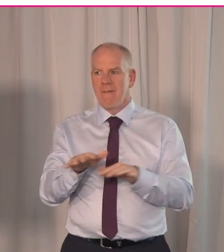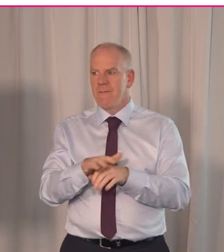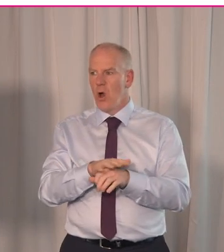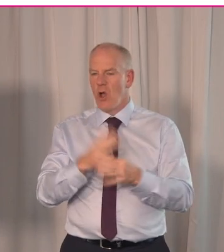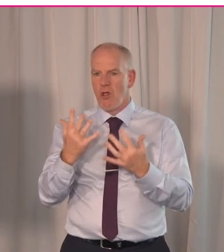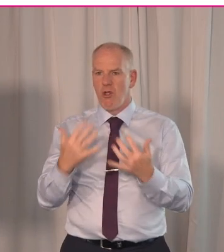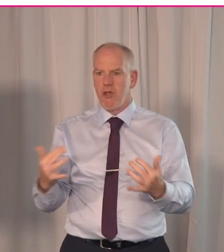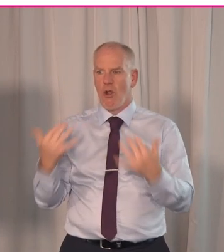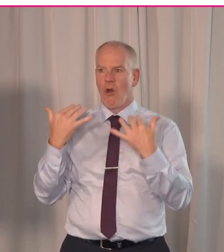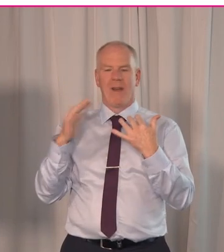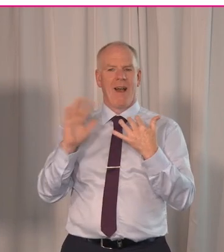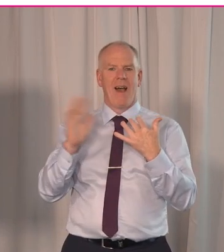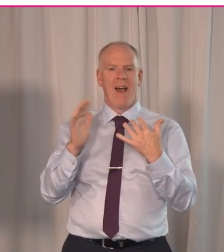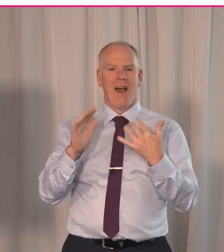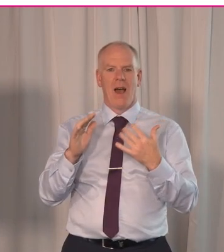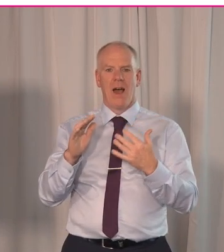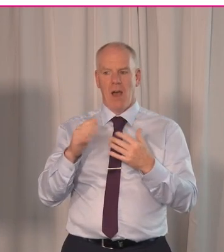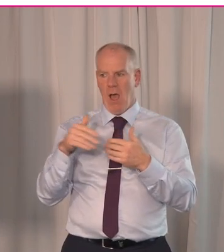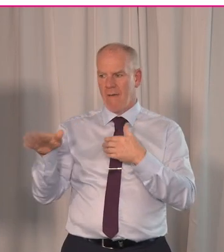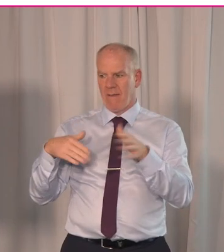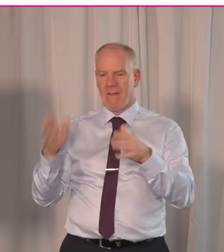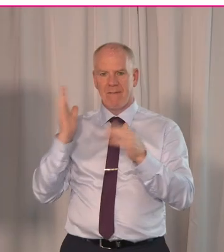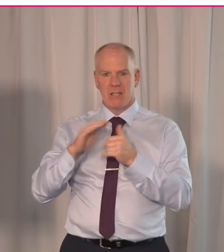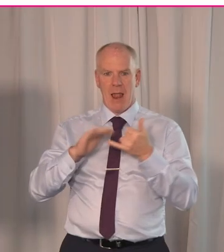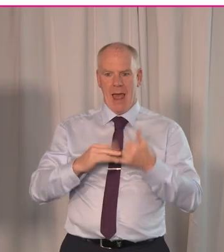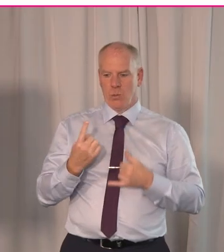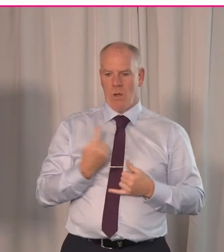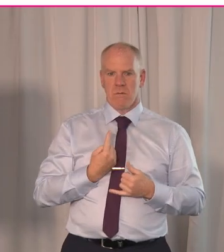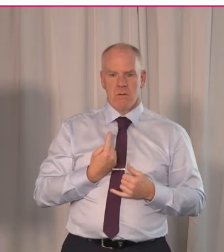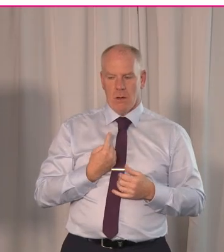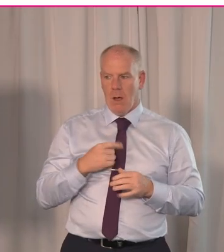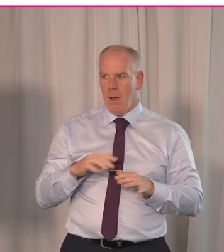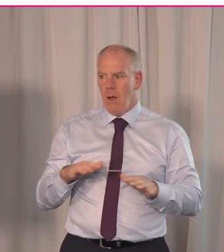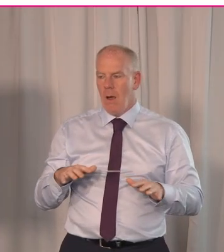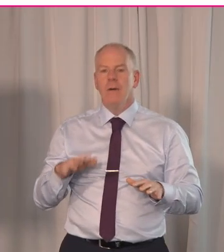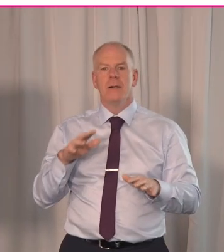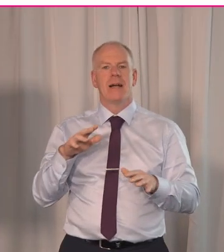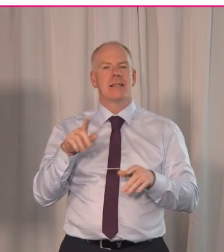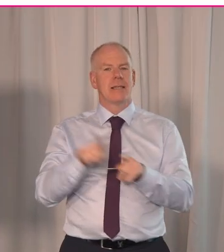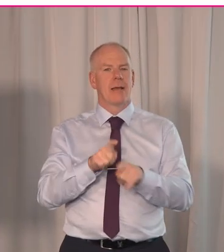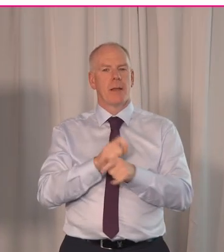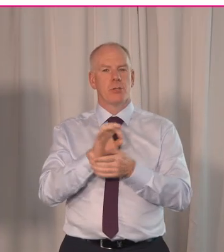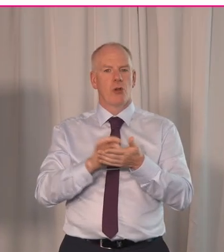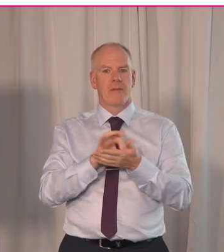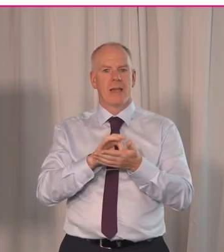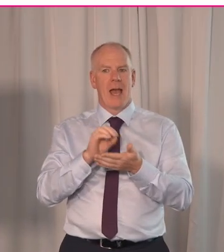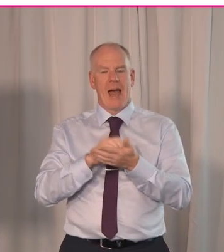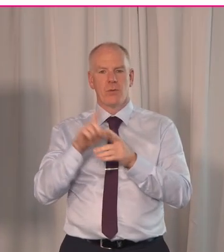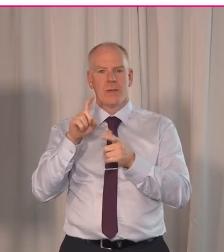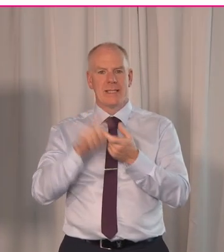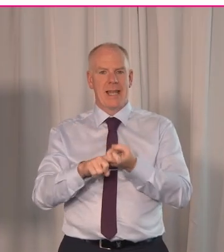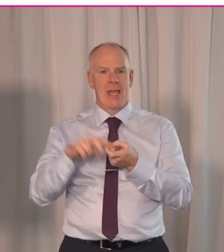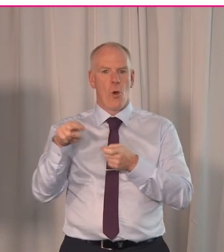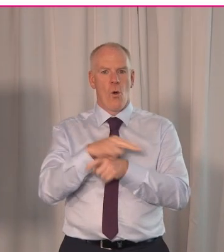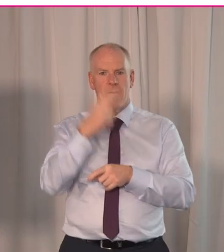news, but be able to have that little bit of time just to gather their thoughts. And also from a geographical point of view, that they may not have to stay overnight for that